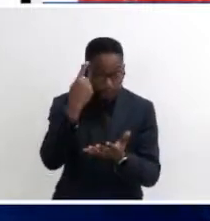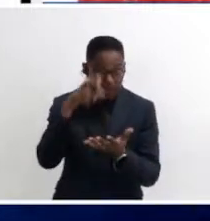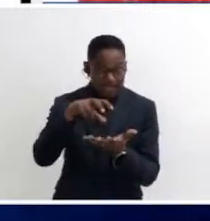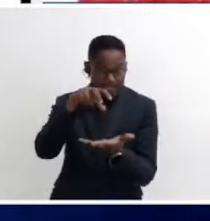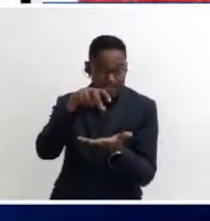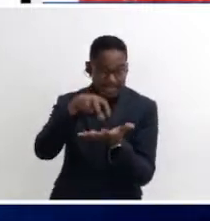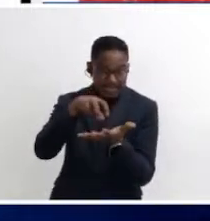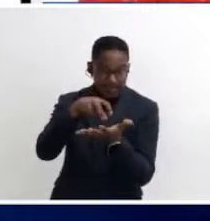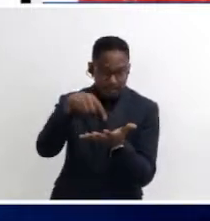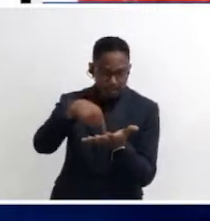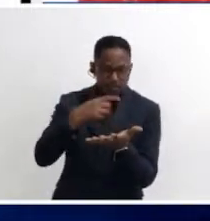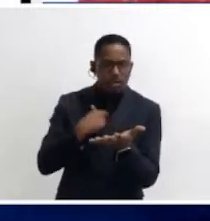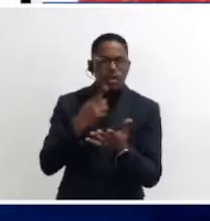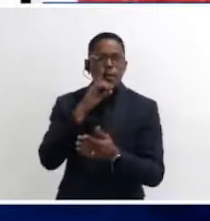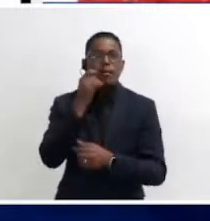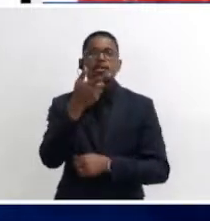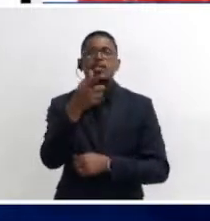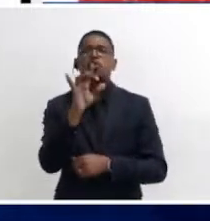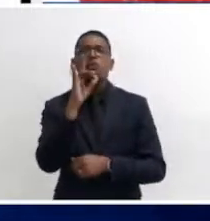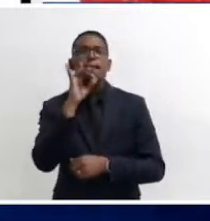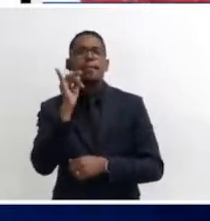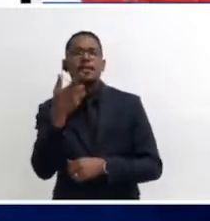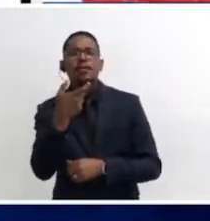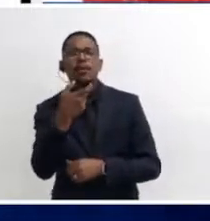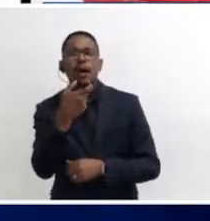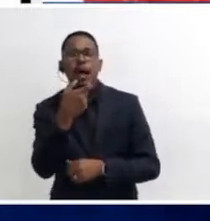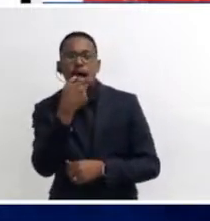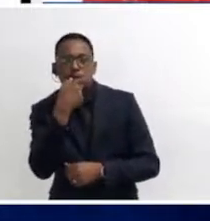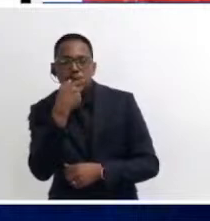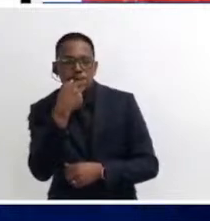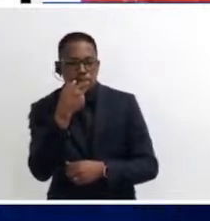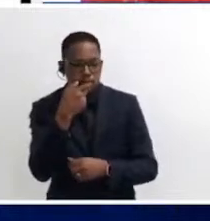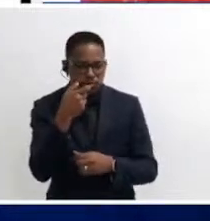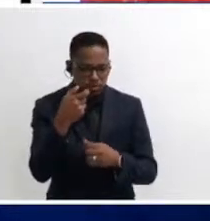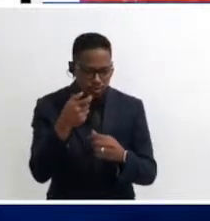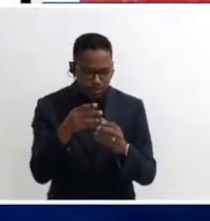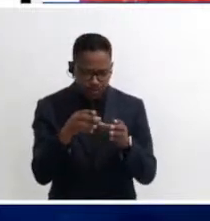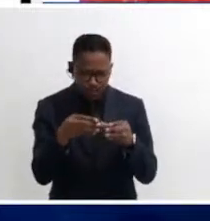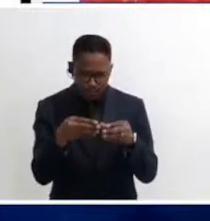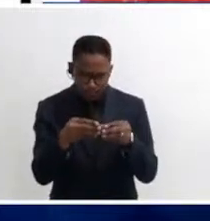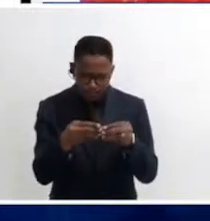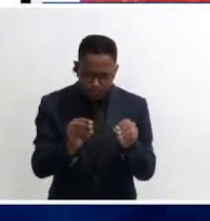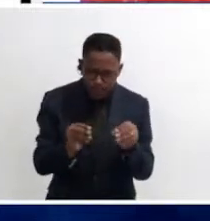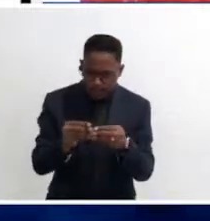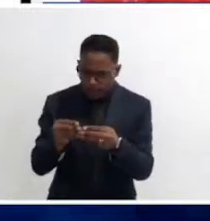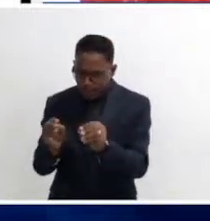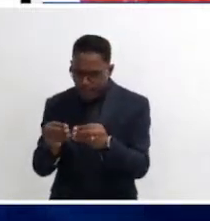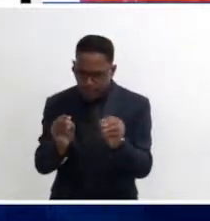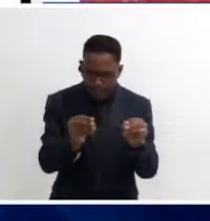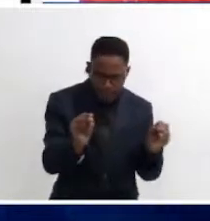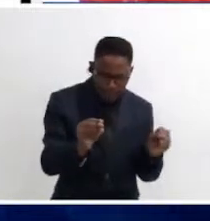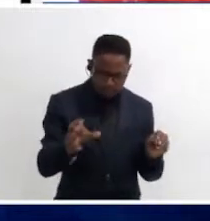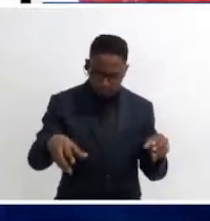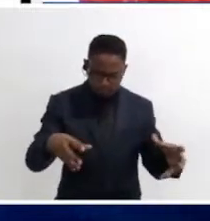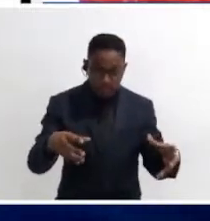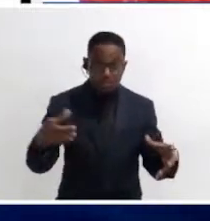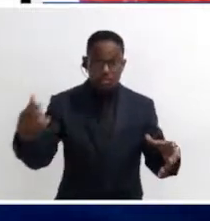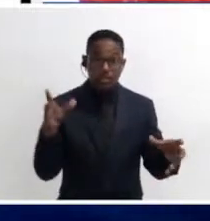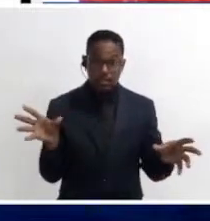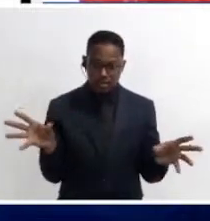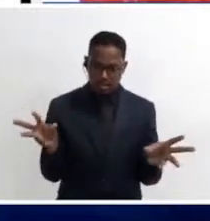cut into pieces, and we call that a chip. Some people also call that a